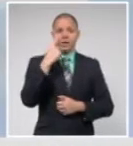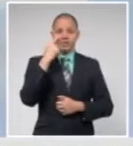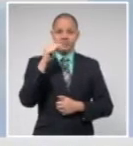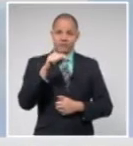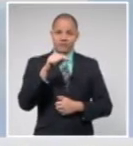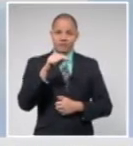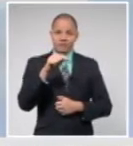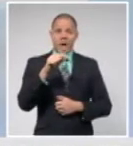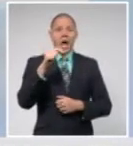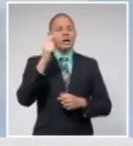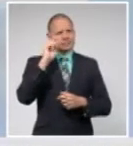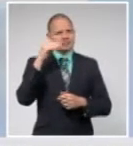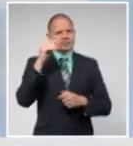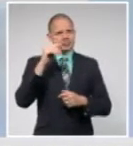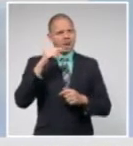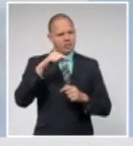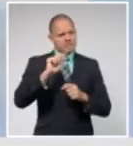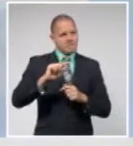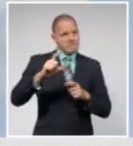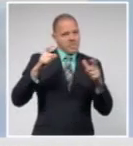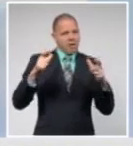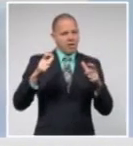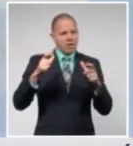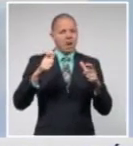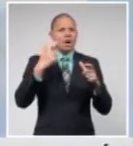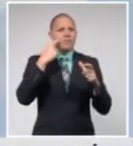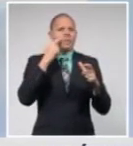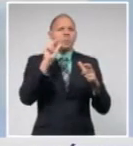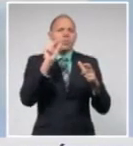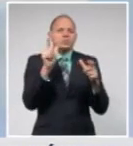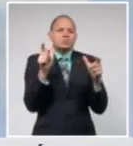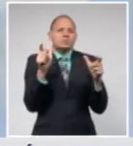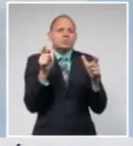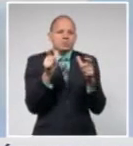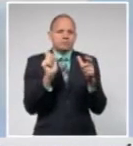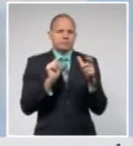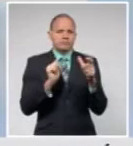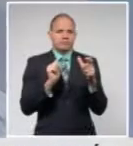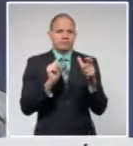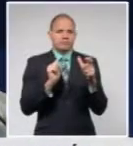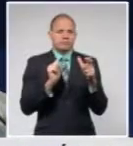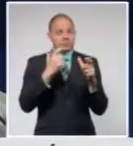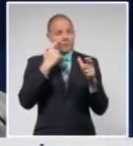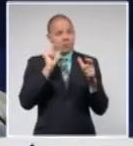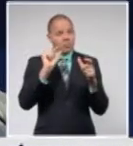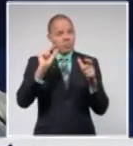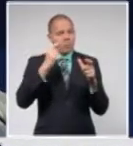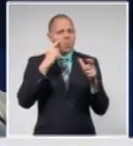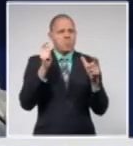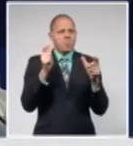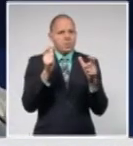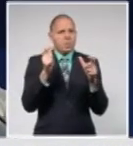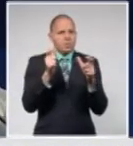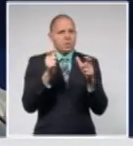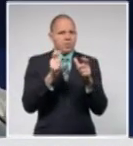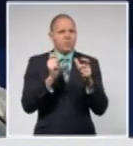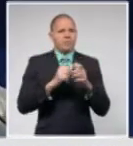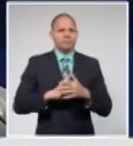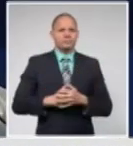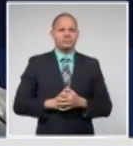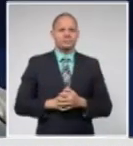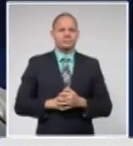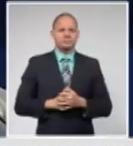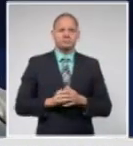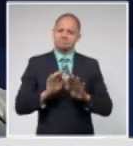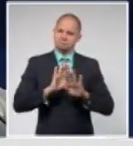be high, however, presents a downward trend. Yesterday, over 7,000 samples were